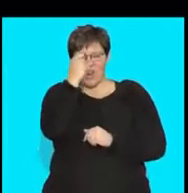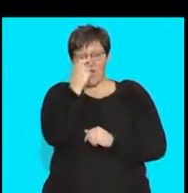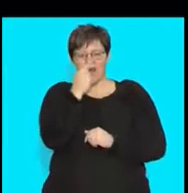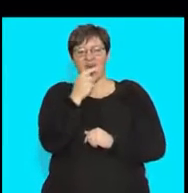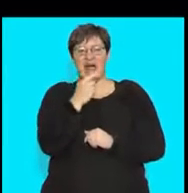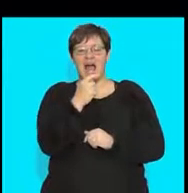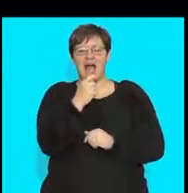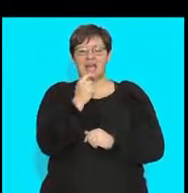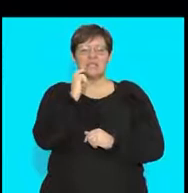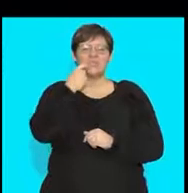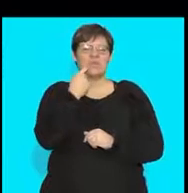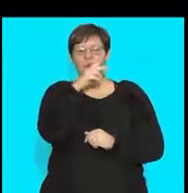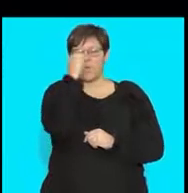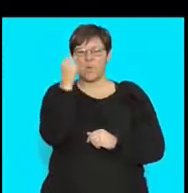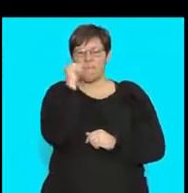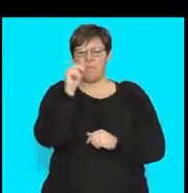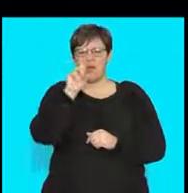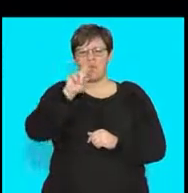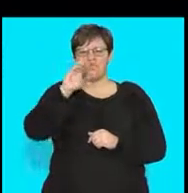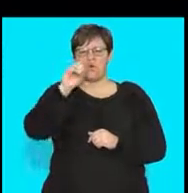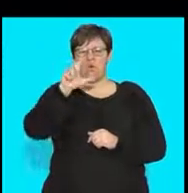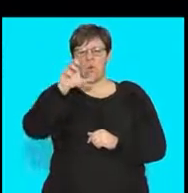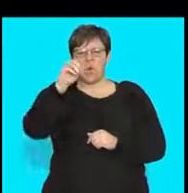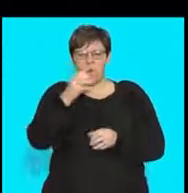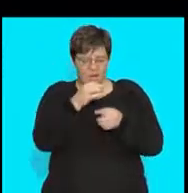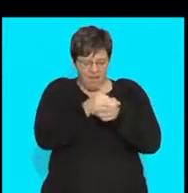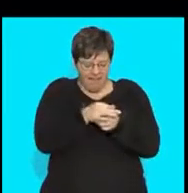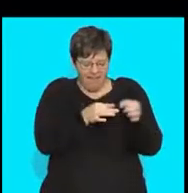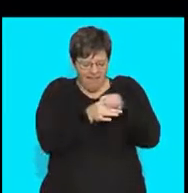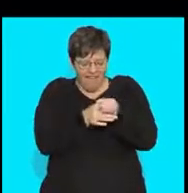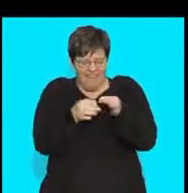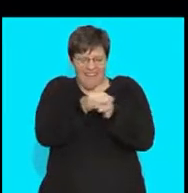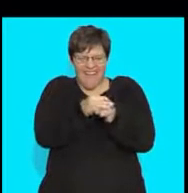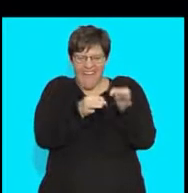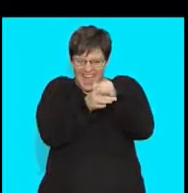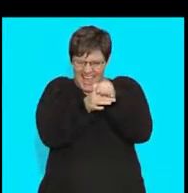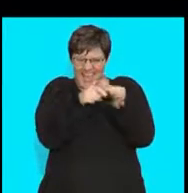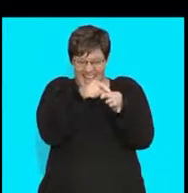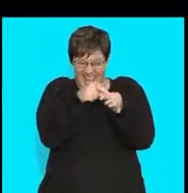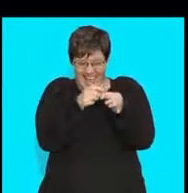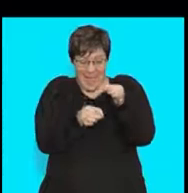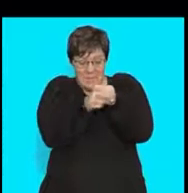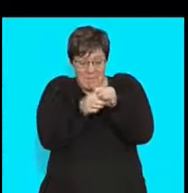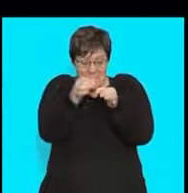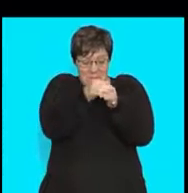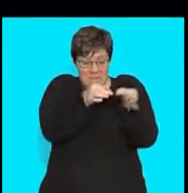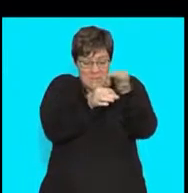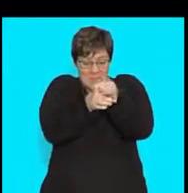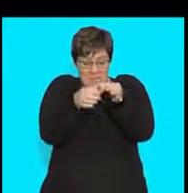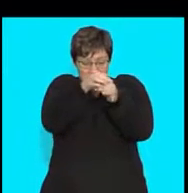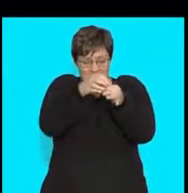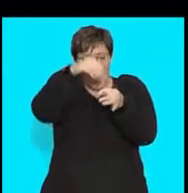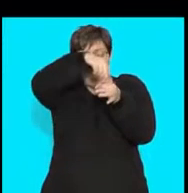of Rolos, the chocolate Rolo. And the reason I do that is here's a chocolate layer, and on the